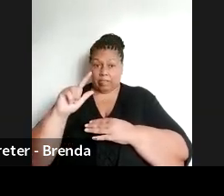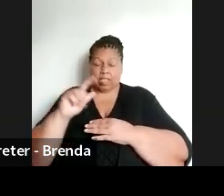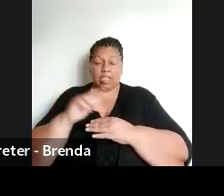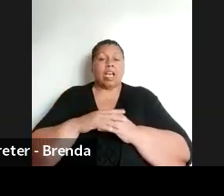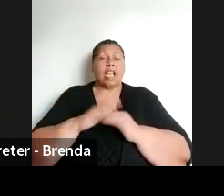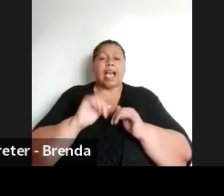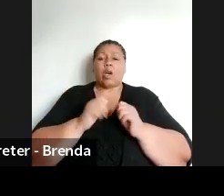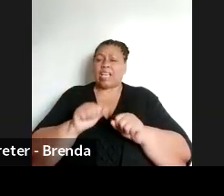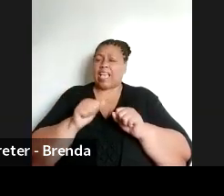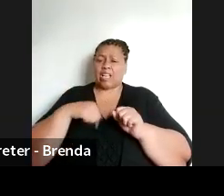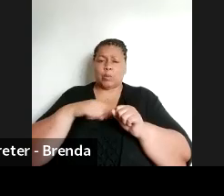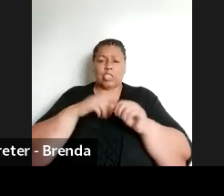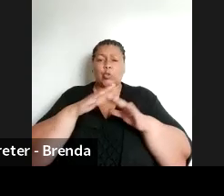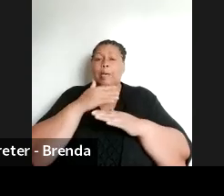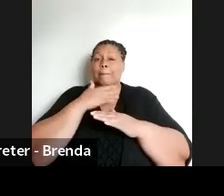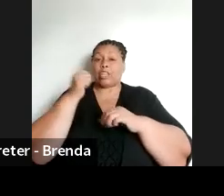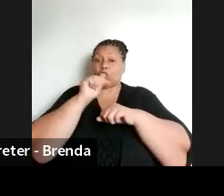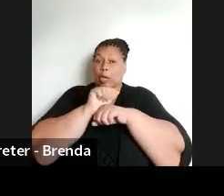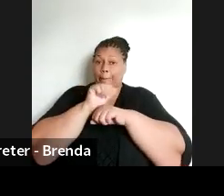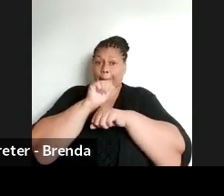better job with